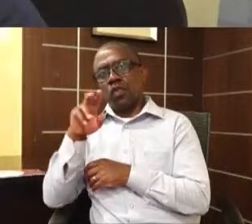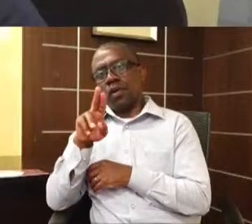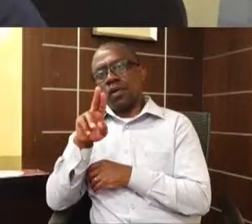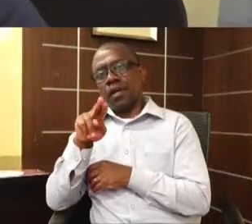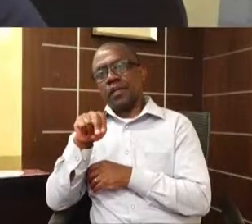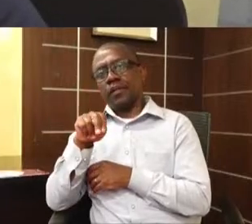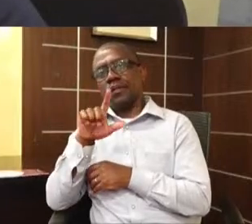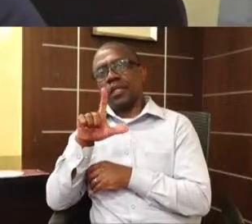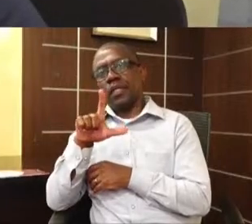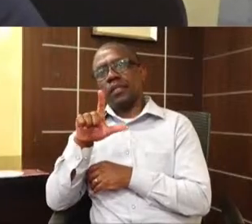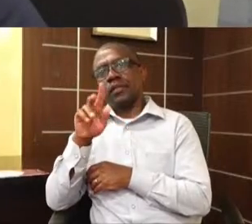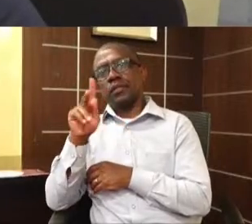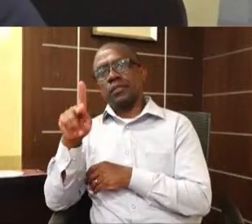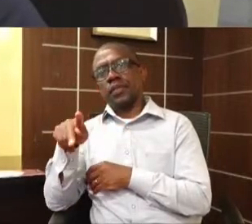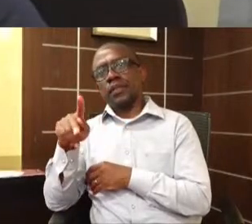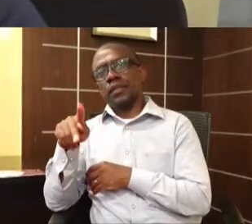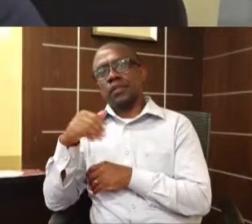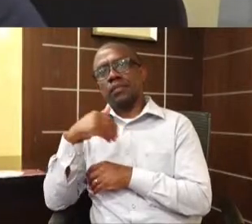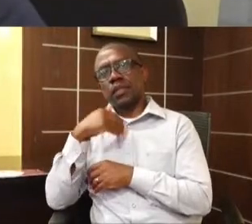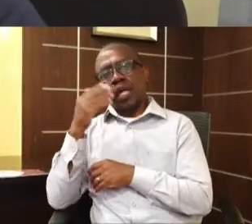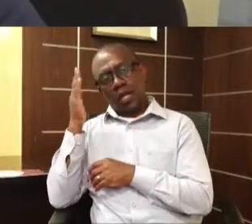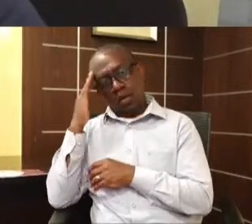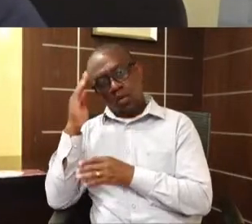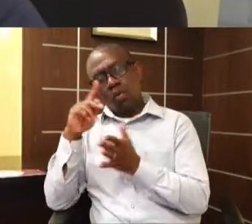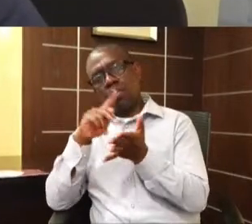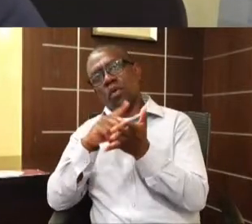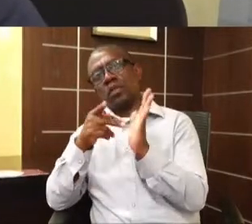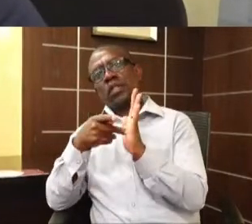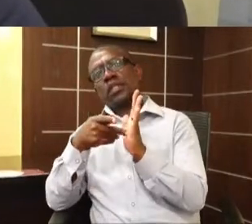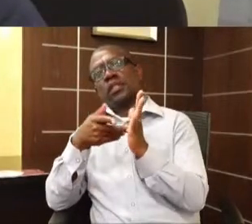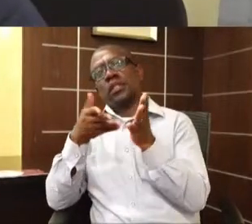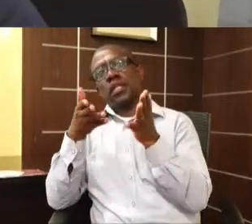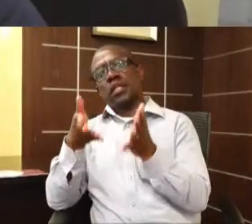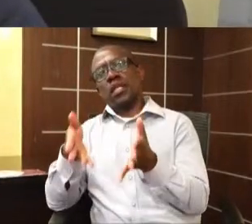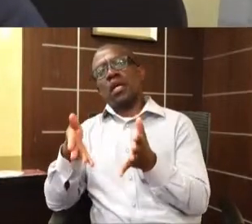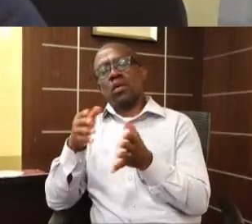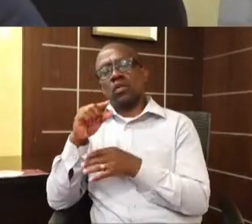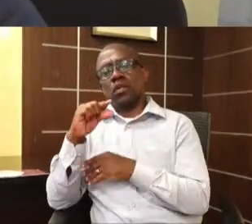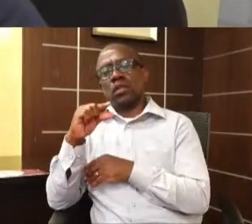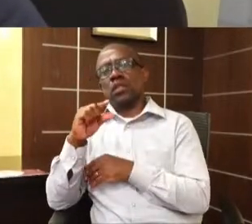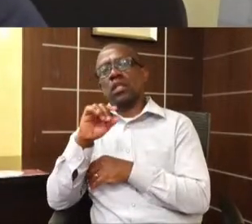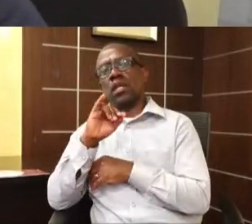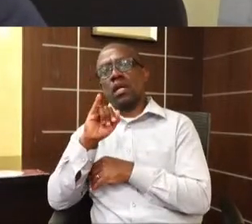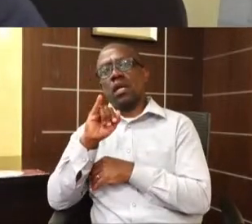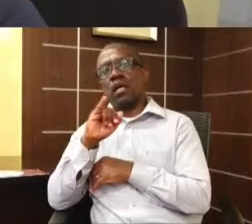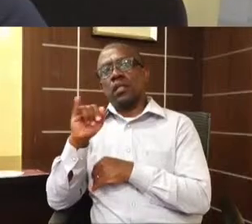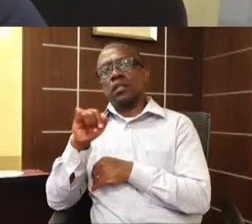know of a project that is being run by GIZ.